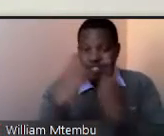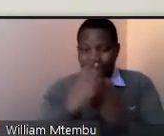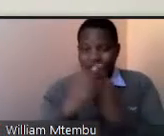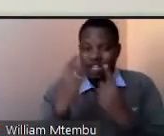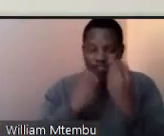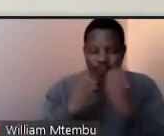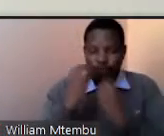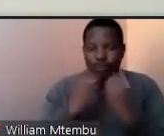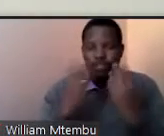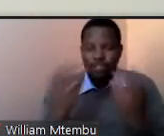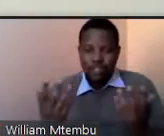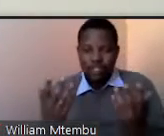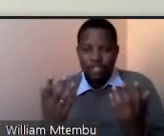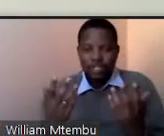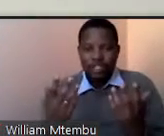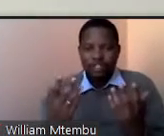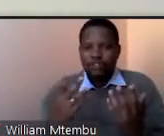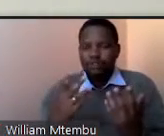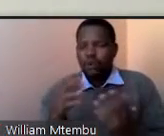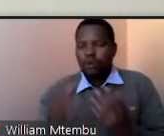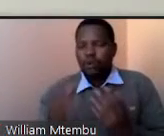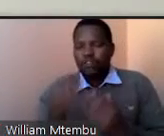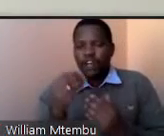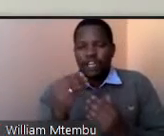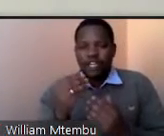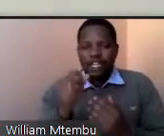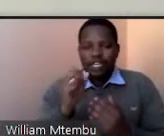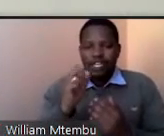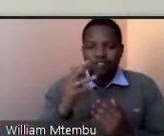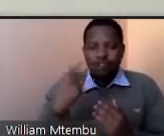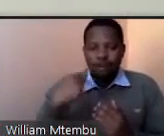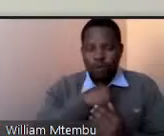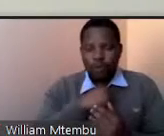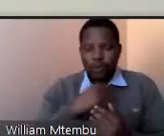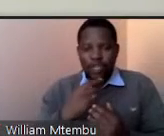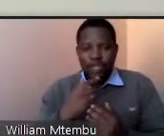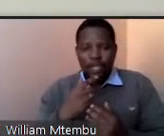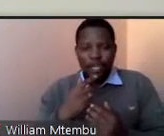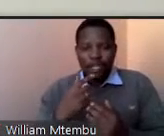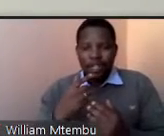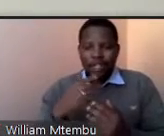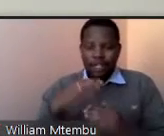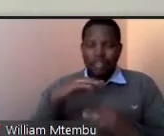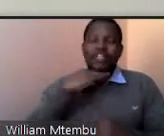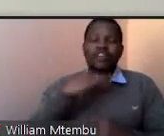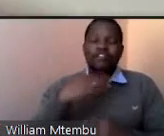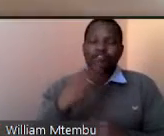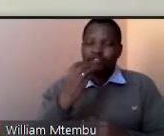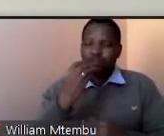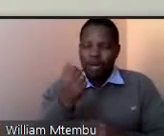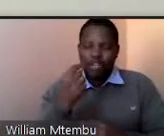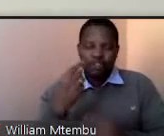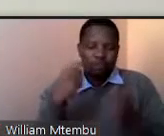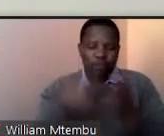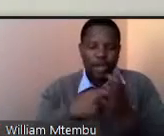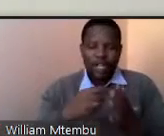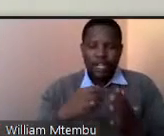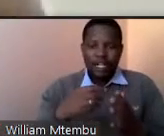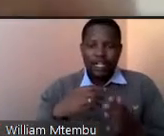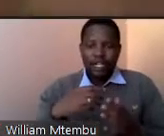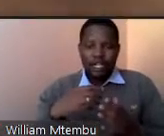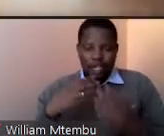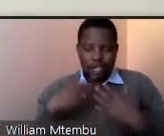foods. So you'll find out that even though you do not have money to buy the healthy food, you are unable to